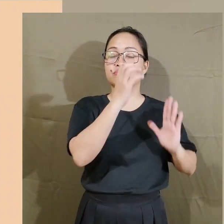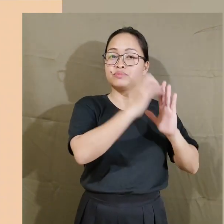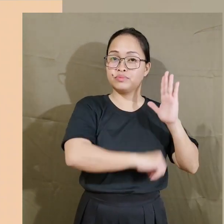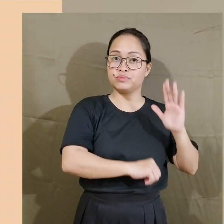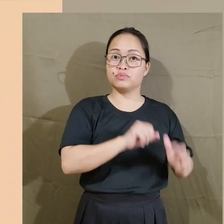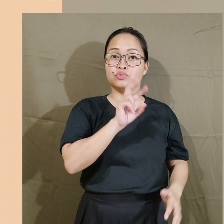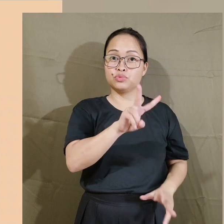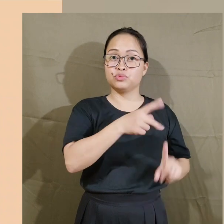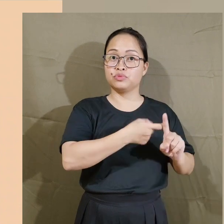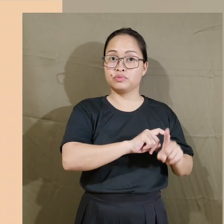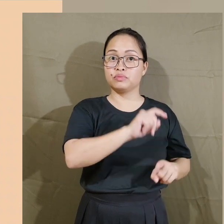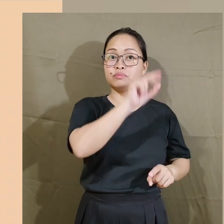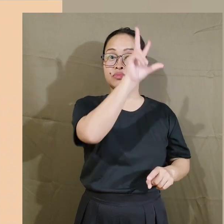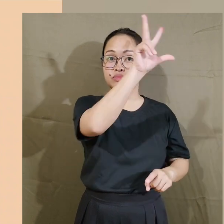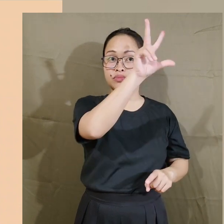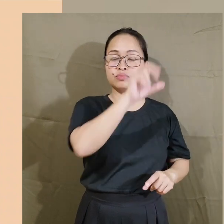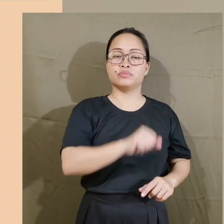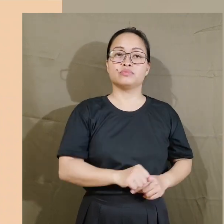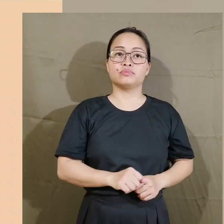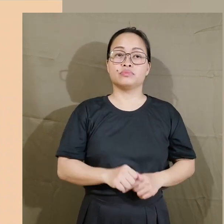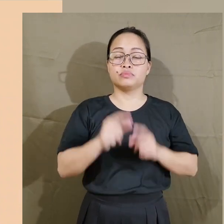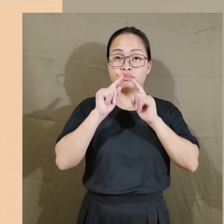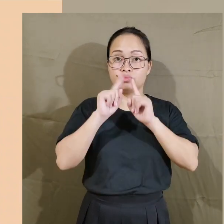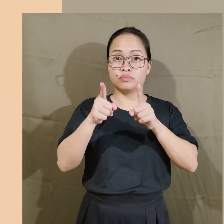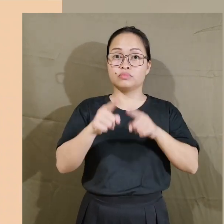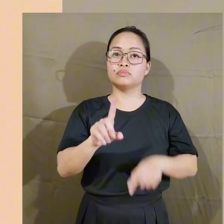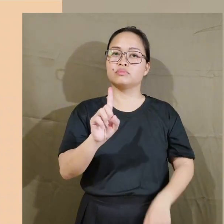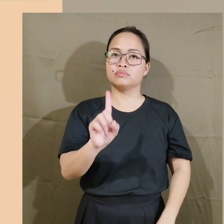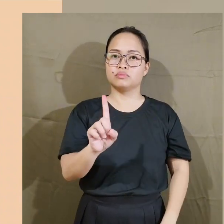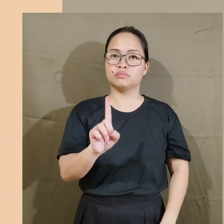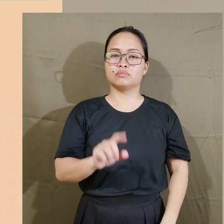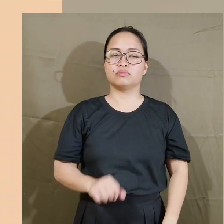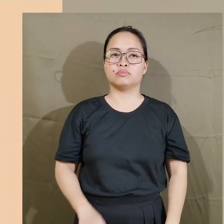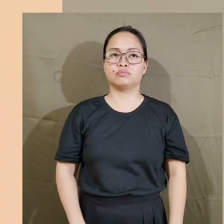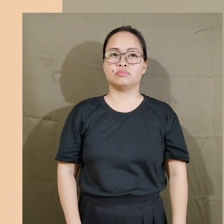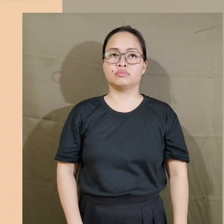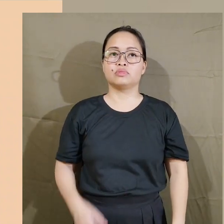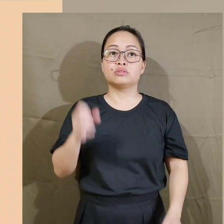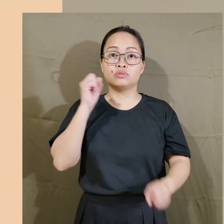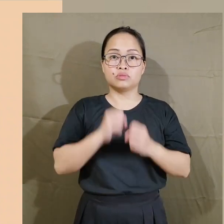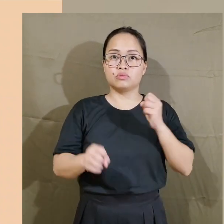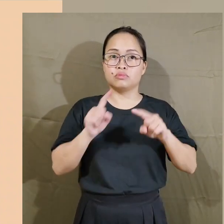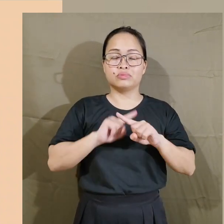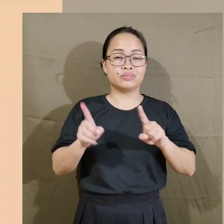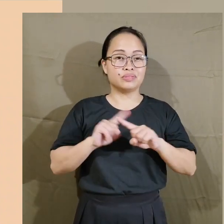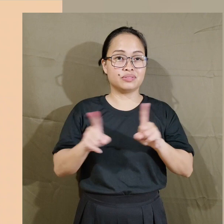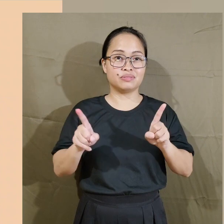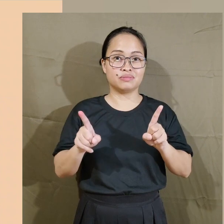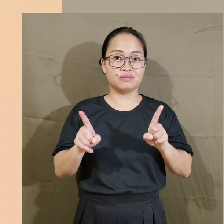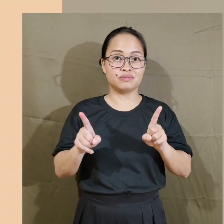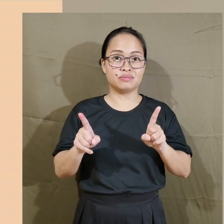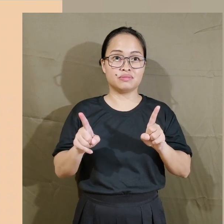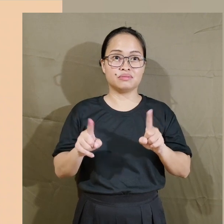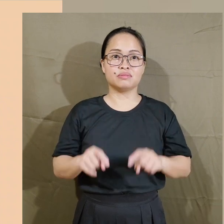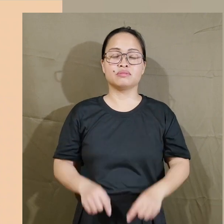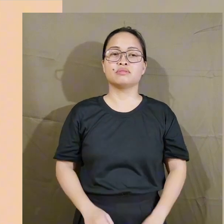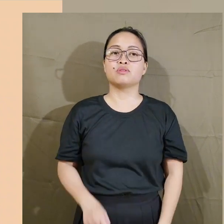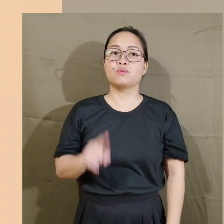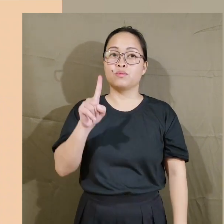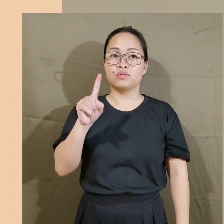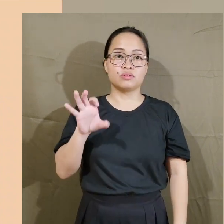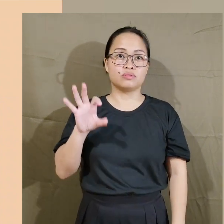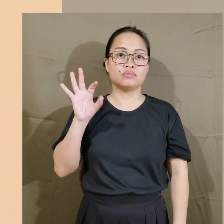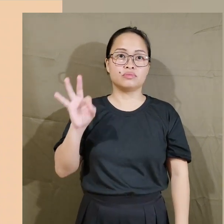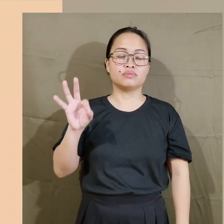So subtract 2 from 3, we get 1. So the difference between these two